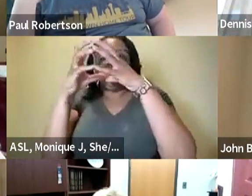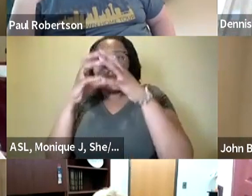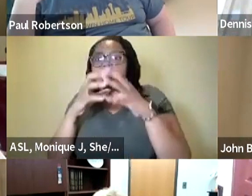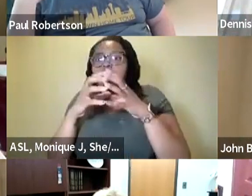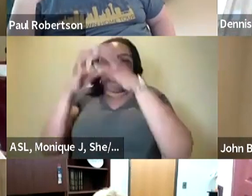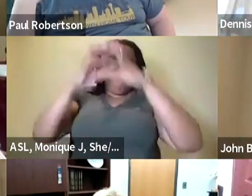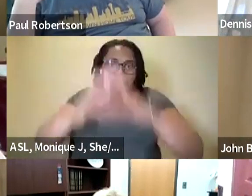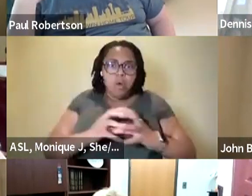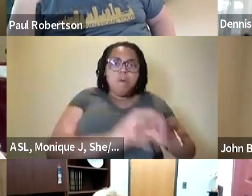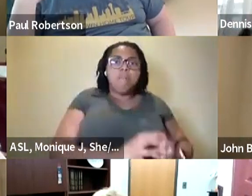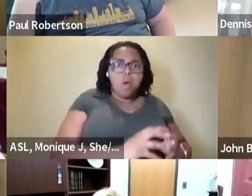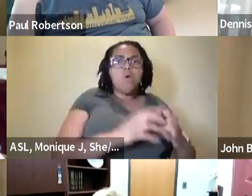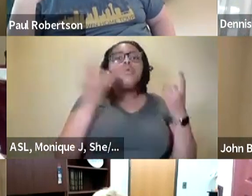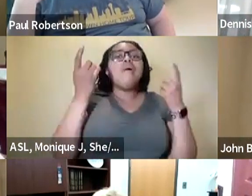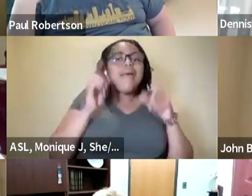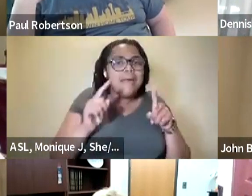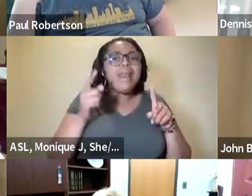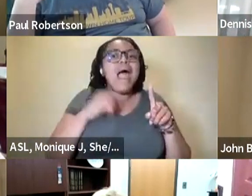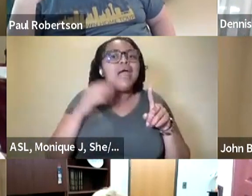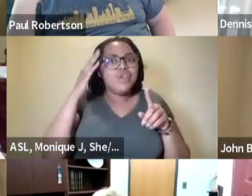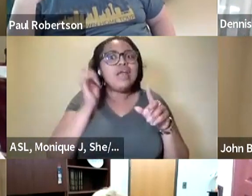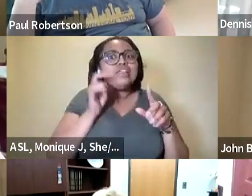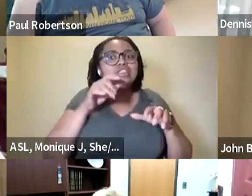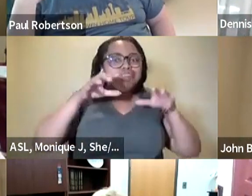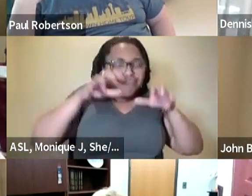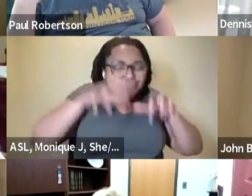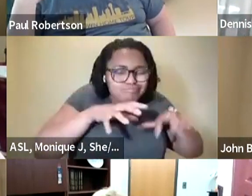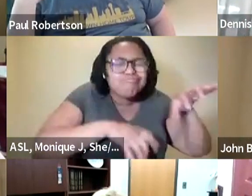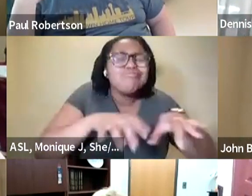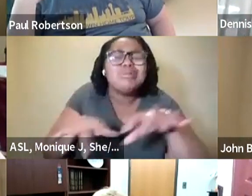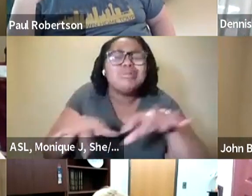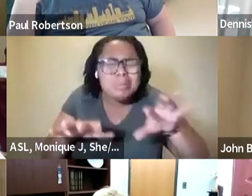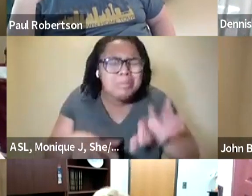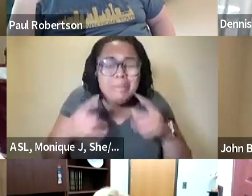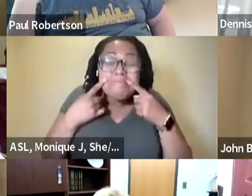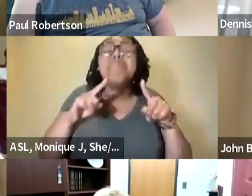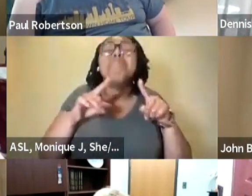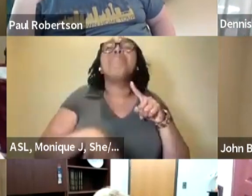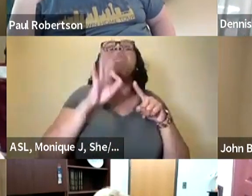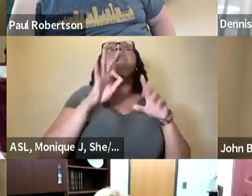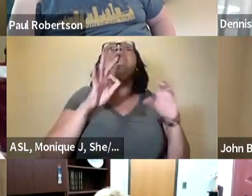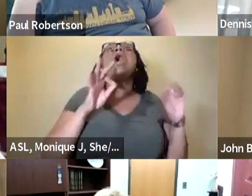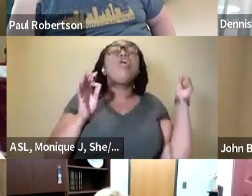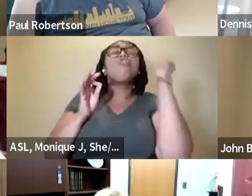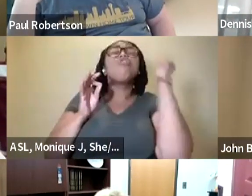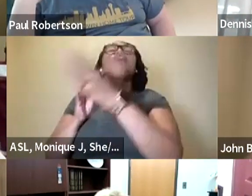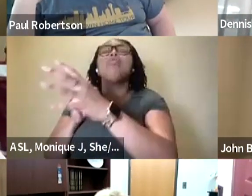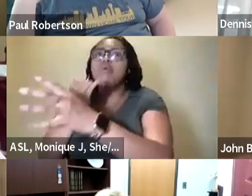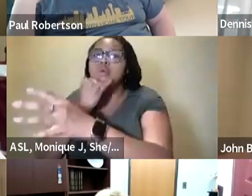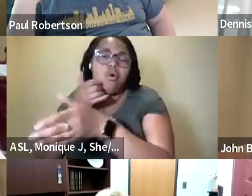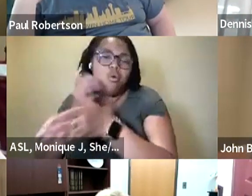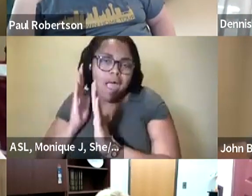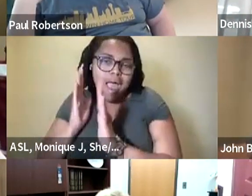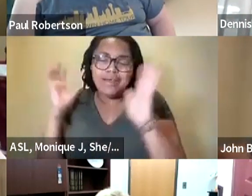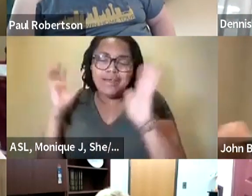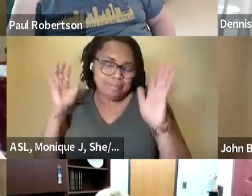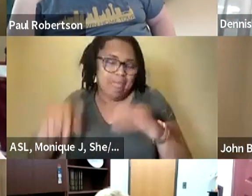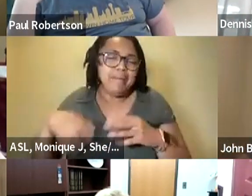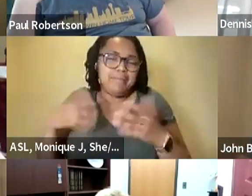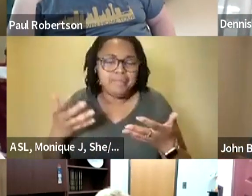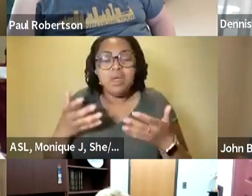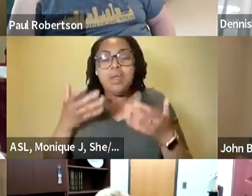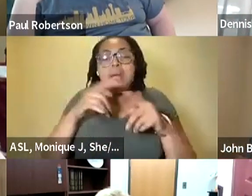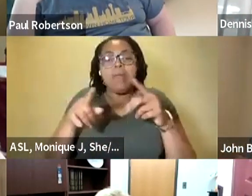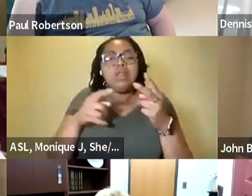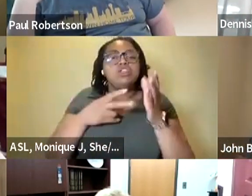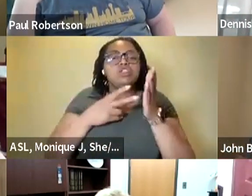Part of my childhood was a kind of, you know, dual education in, you know, kind of, you know, in